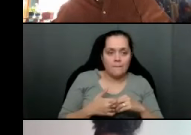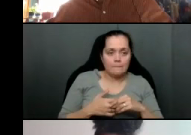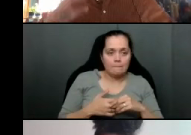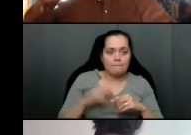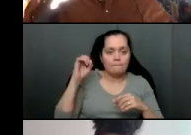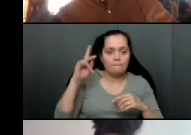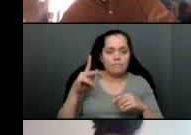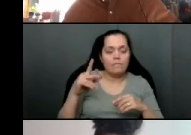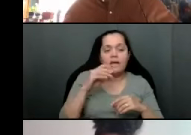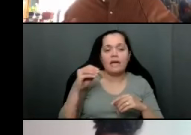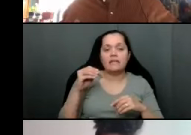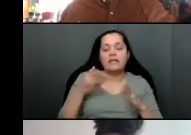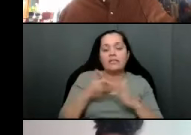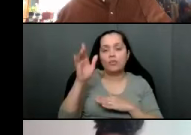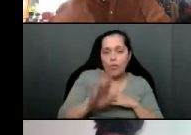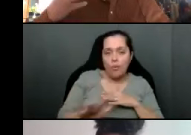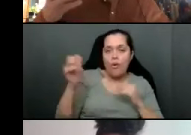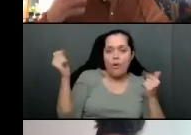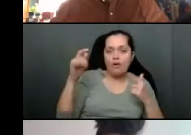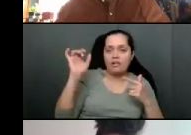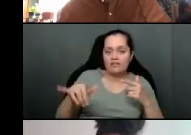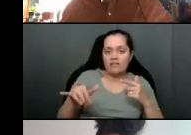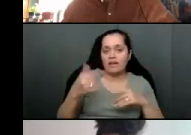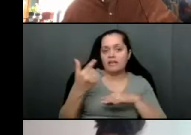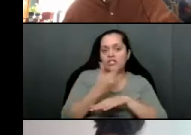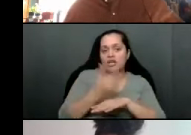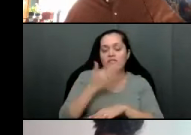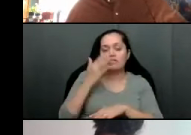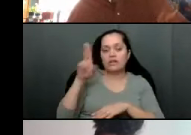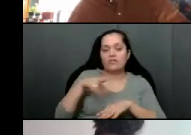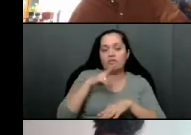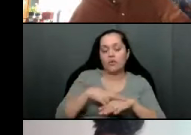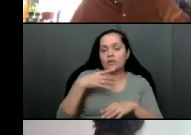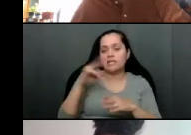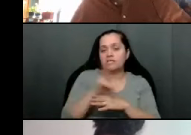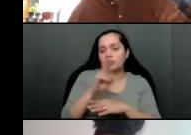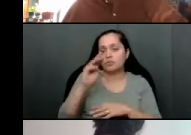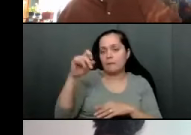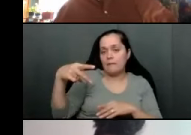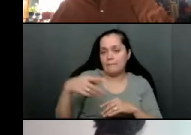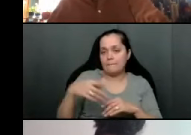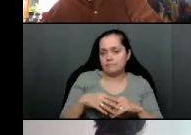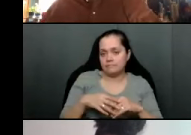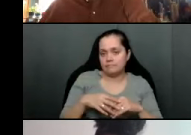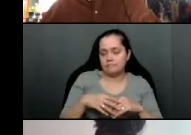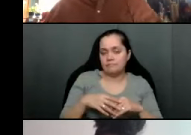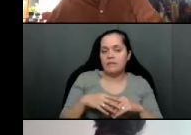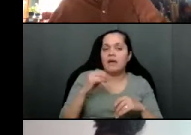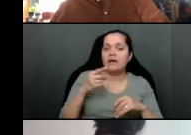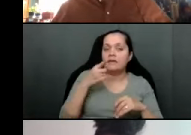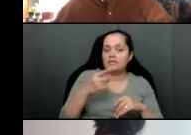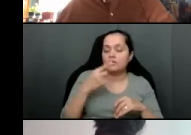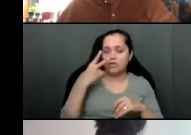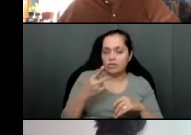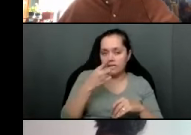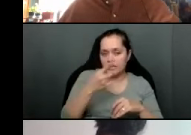Okay, and throughout all of that then, geographers of course like to use maps. And in looking